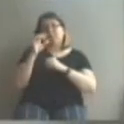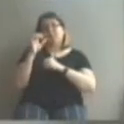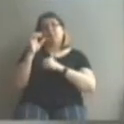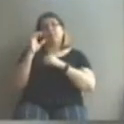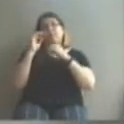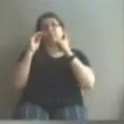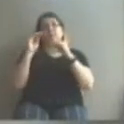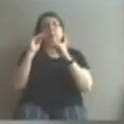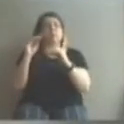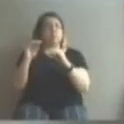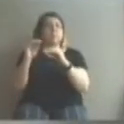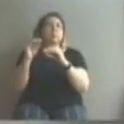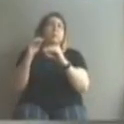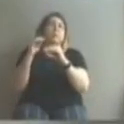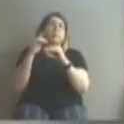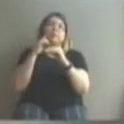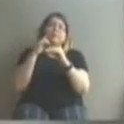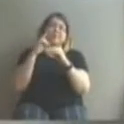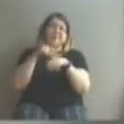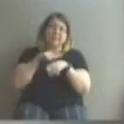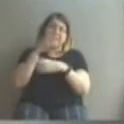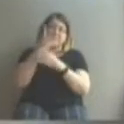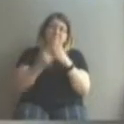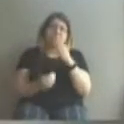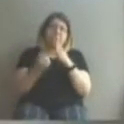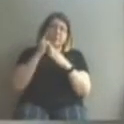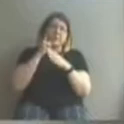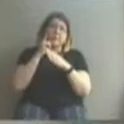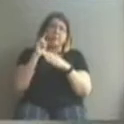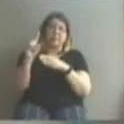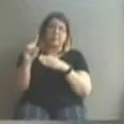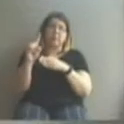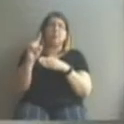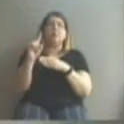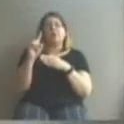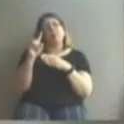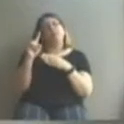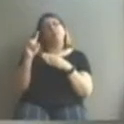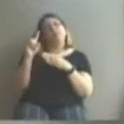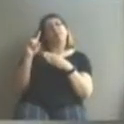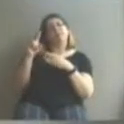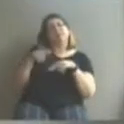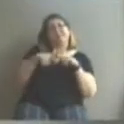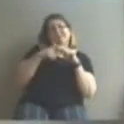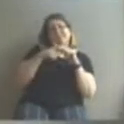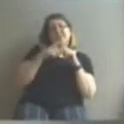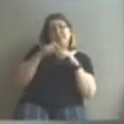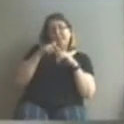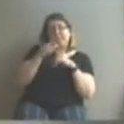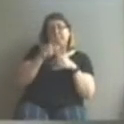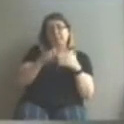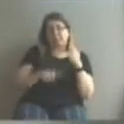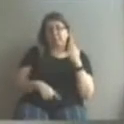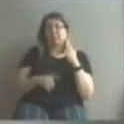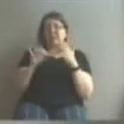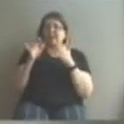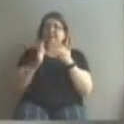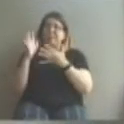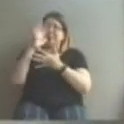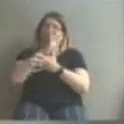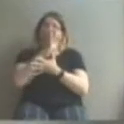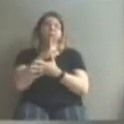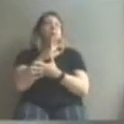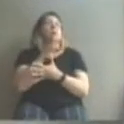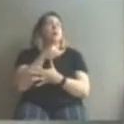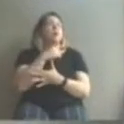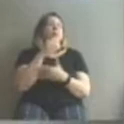due to suspensions, referrals, things like that. So it's obviously an issue the board has prioritized. Going forward, one of the things I'm gonna be